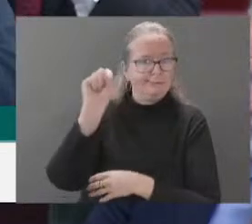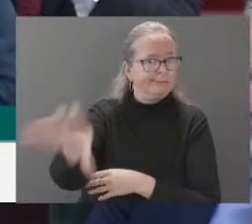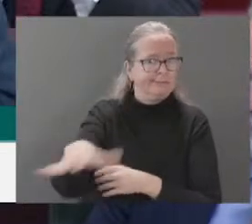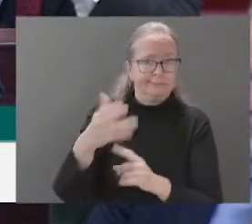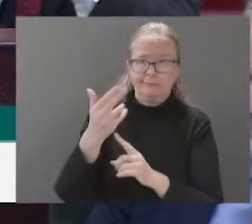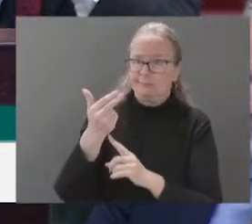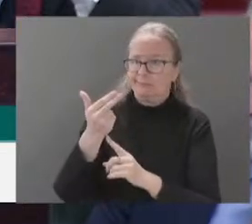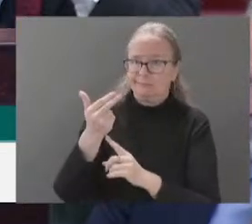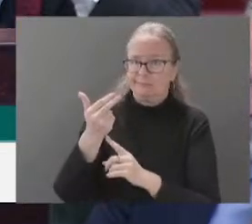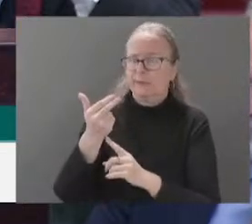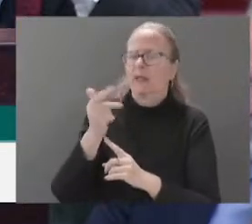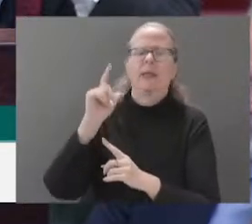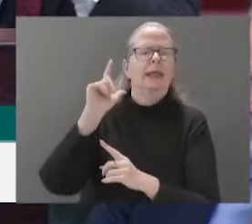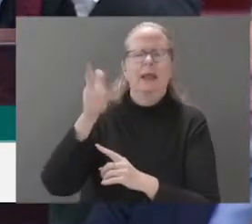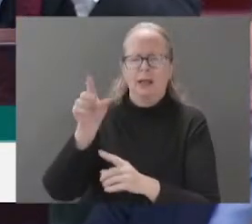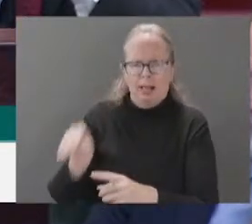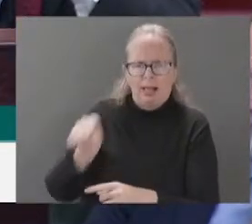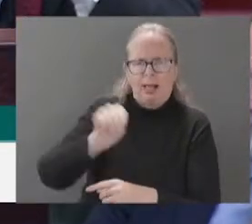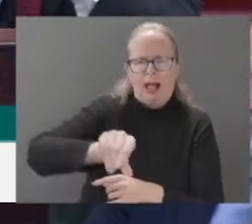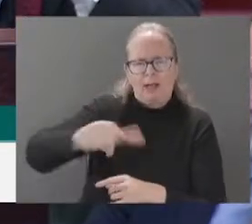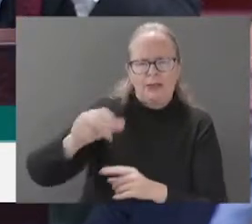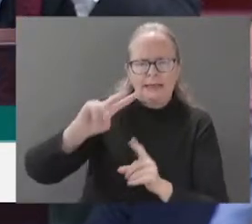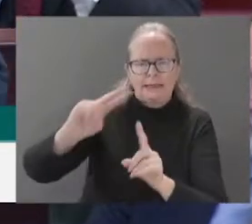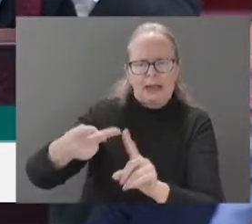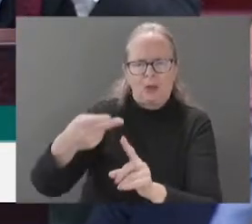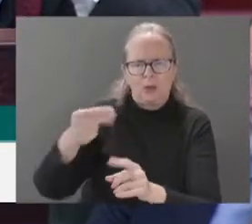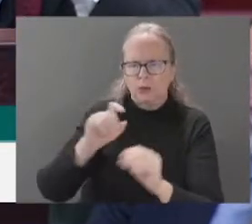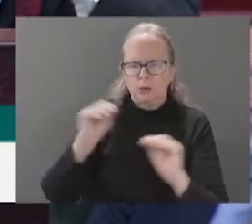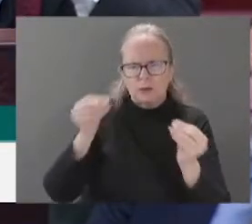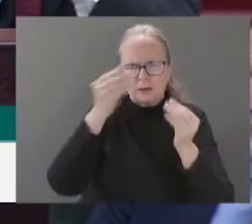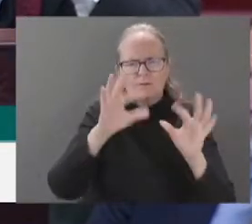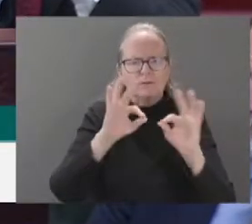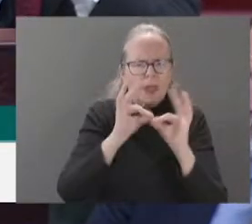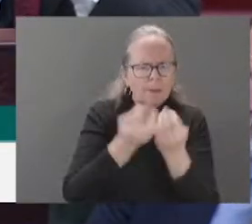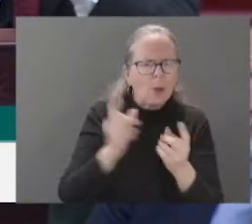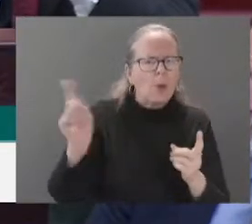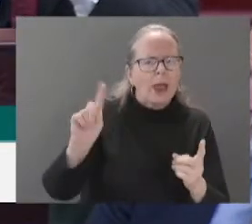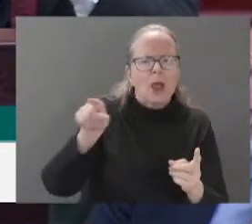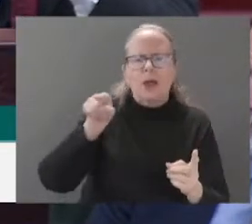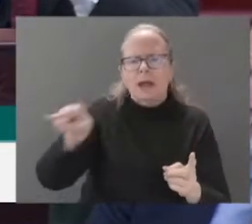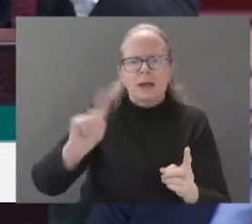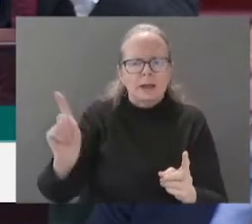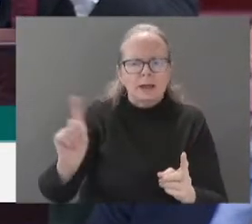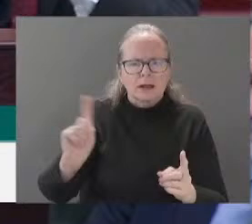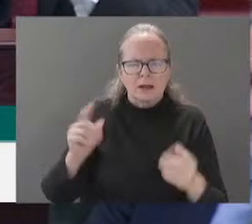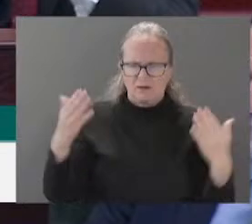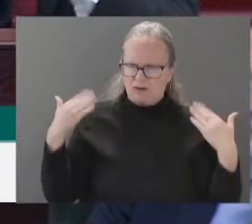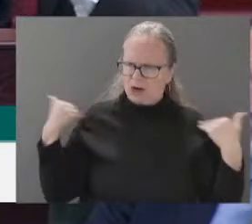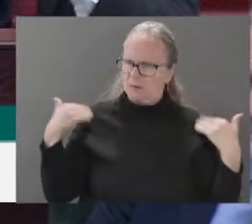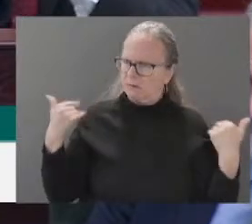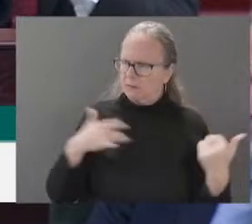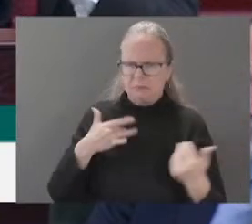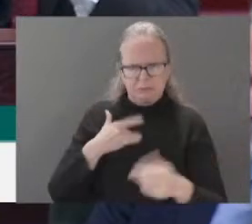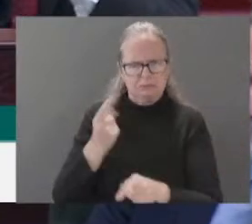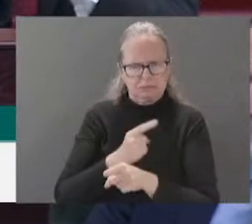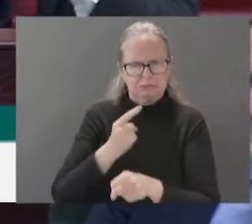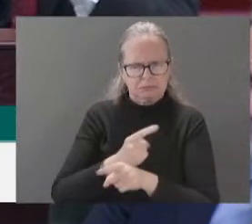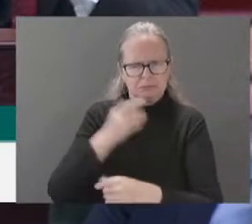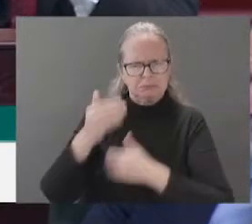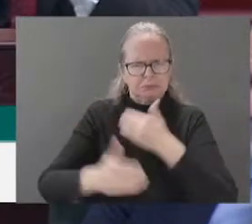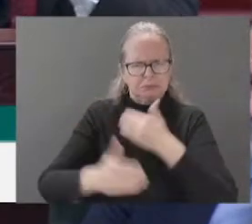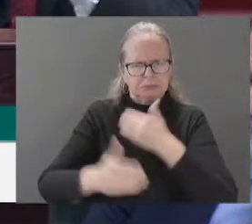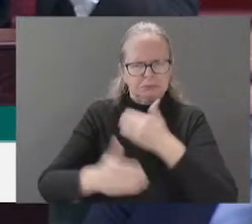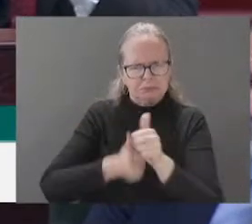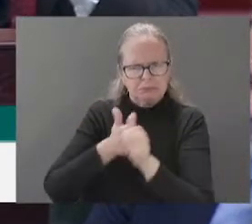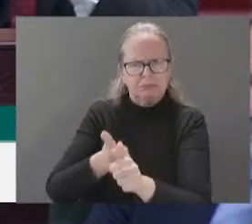minister of Health insisted that proper procedures were followed even went so far as to blame the patients insisting multiple times that they chose where they